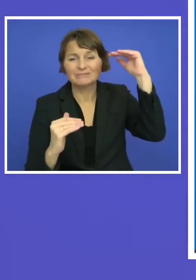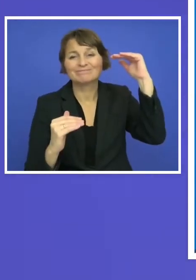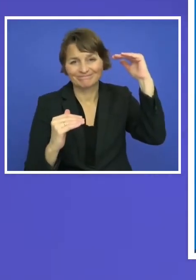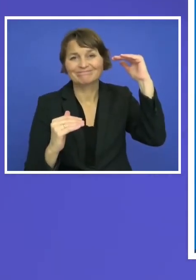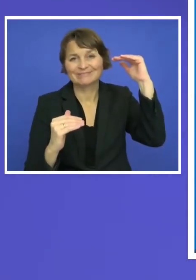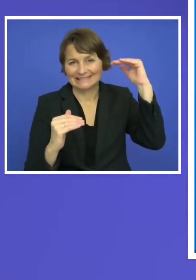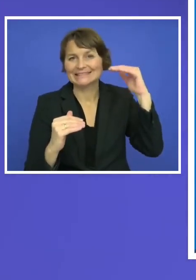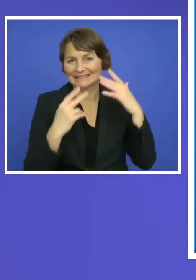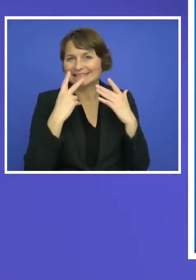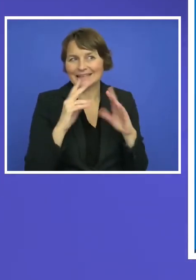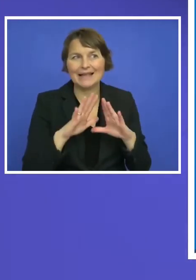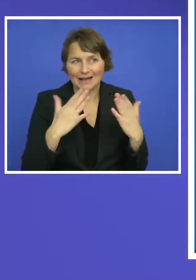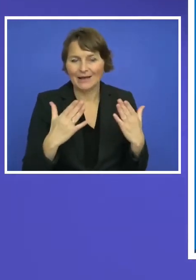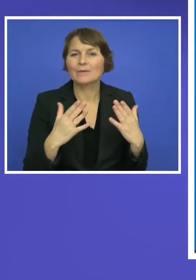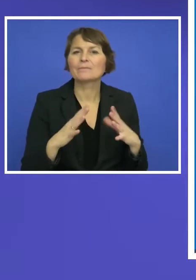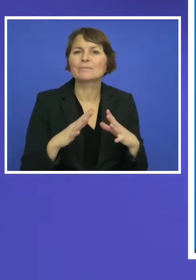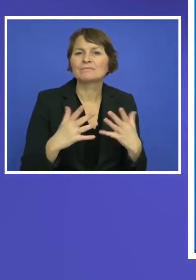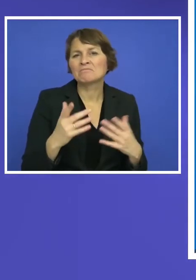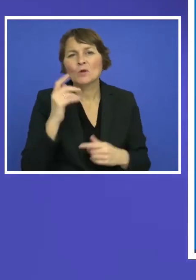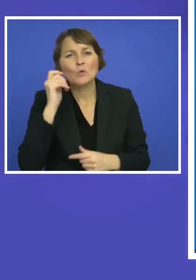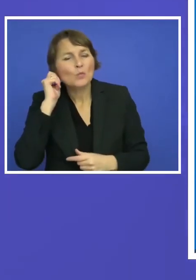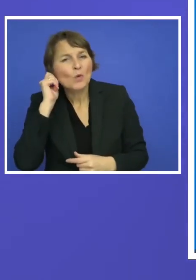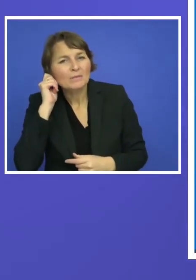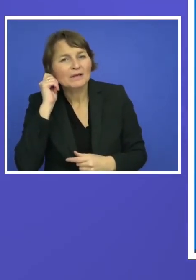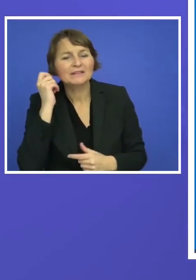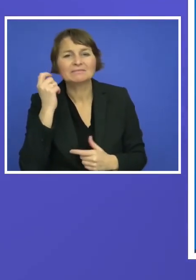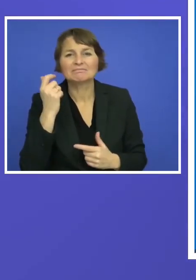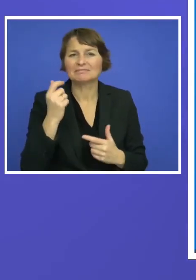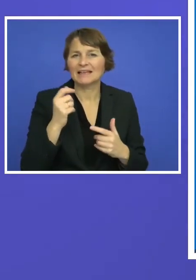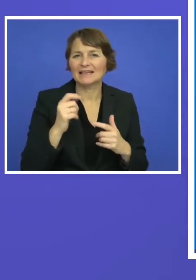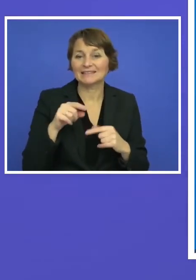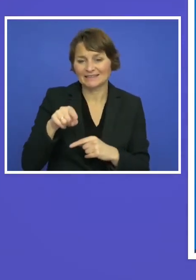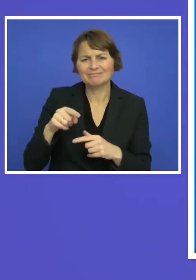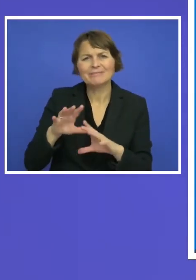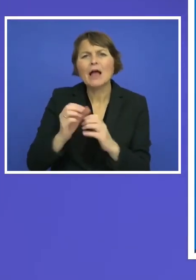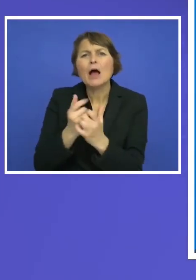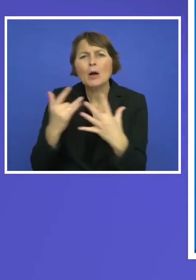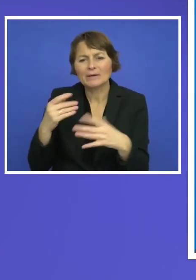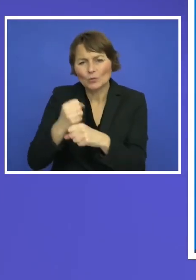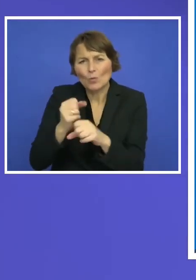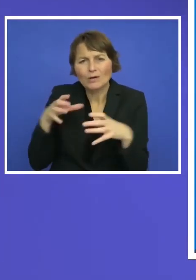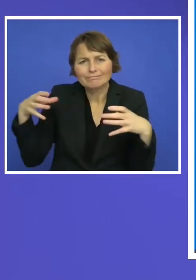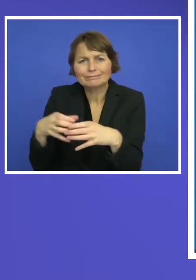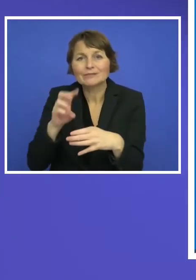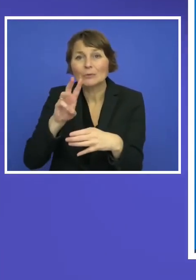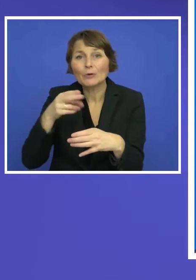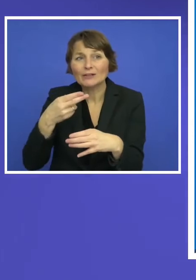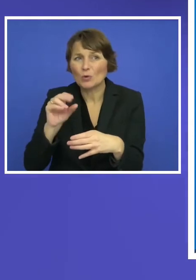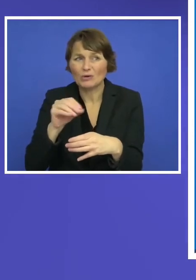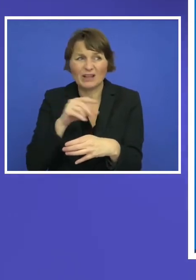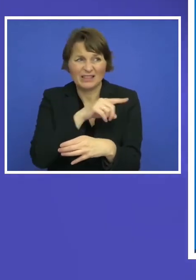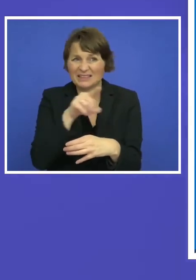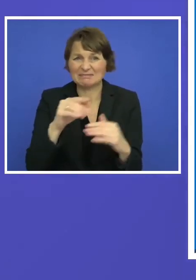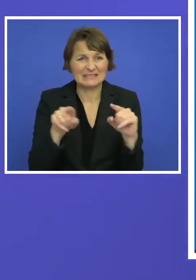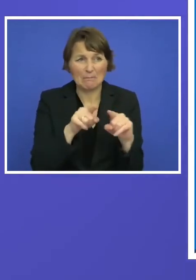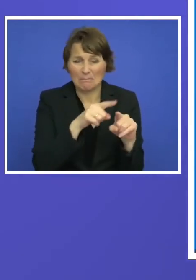reflected in the distribution of women in the WHO workforce. I don't think it's a mystery. We know